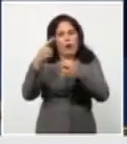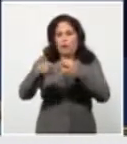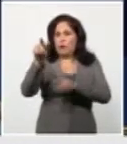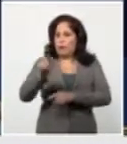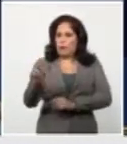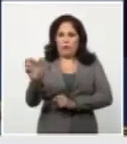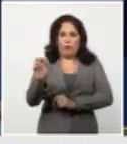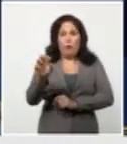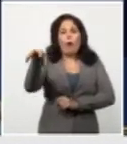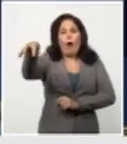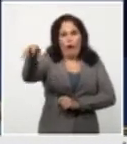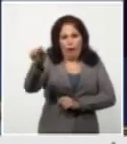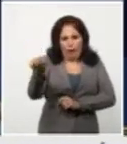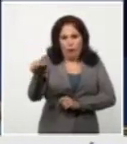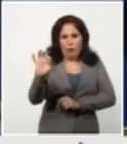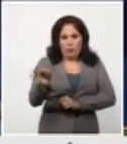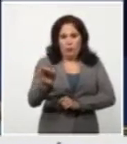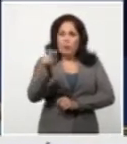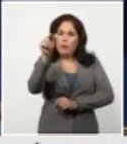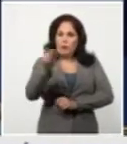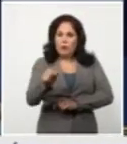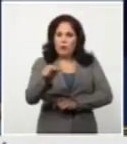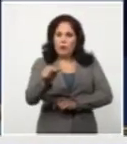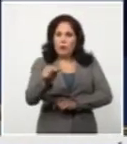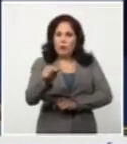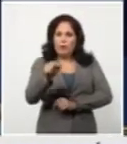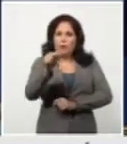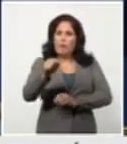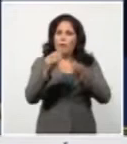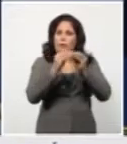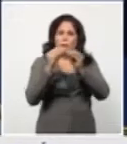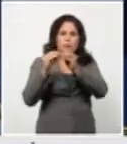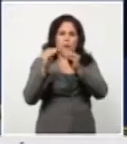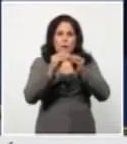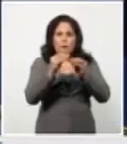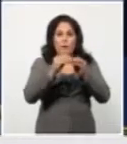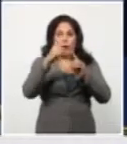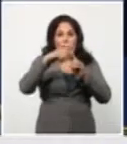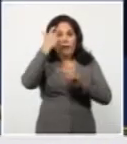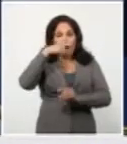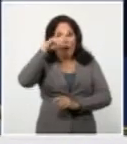He was already infected when he arrived in the country.